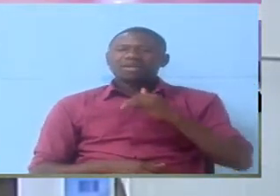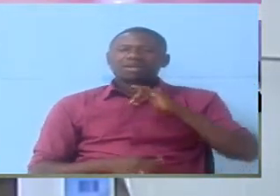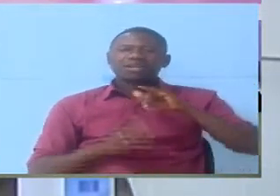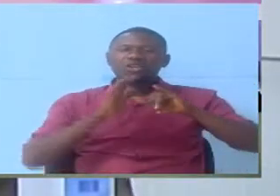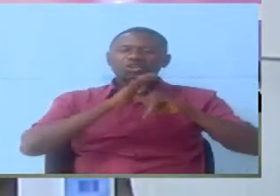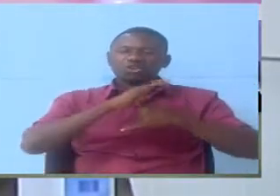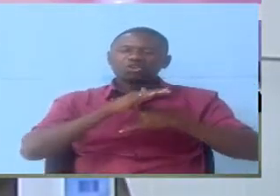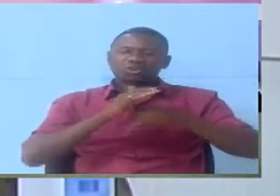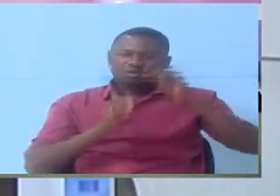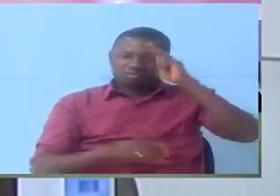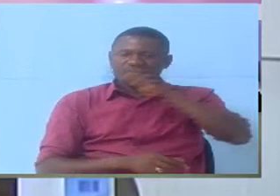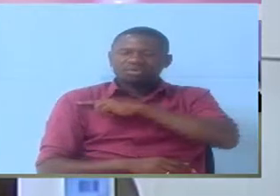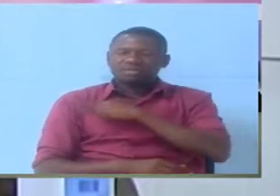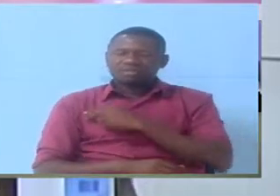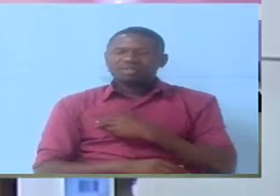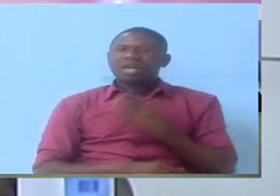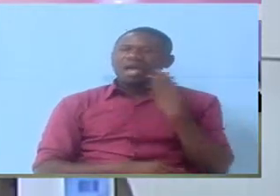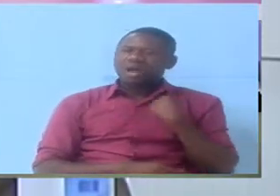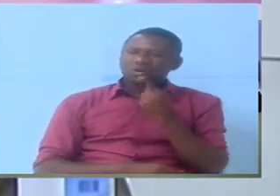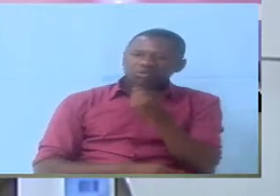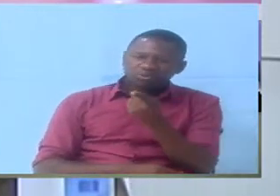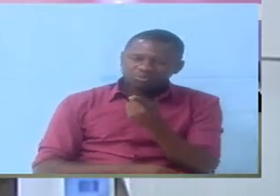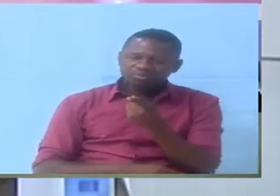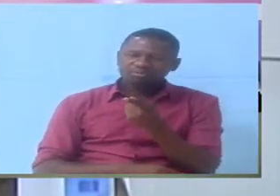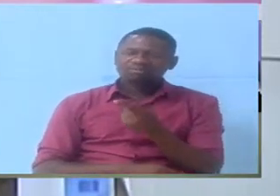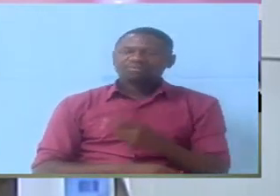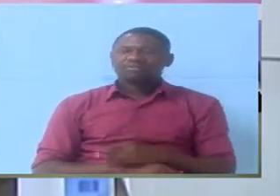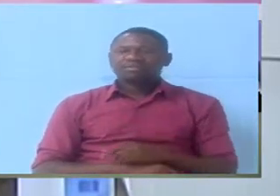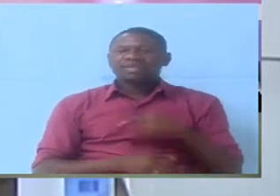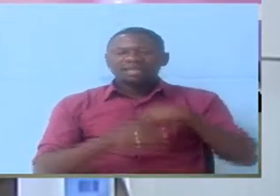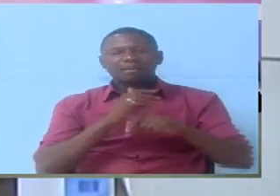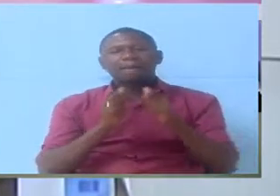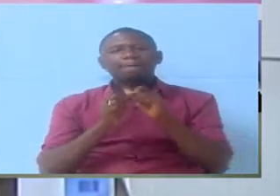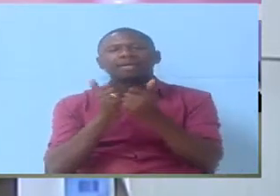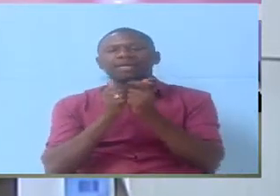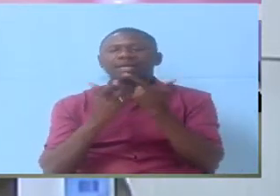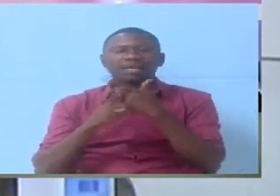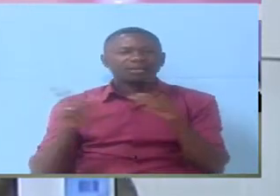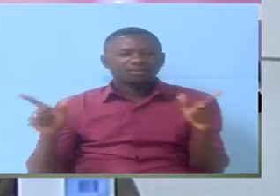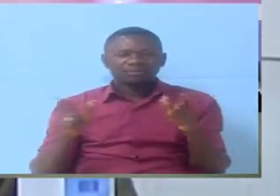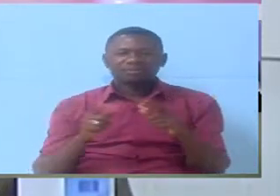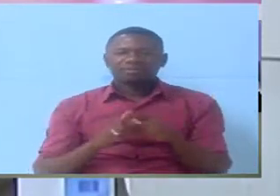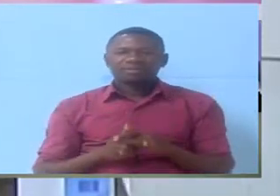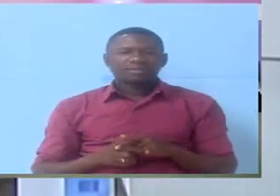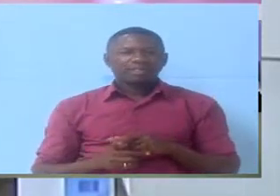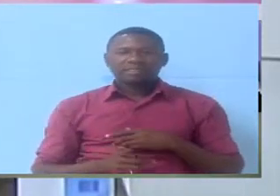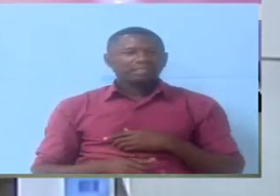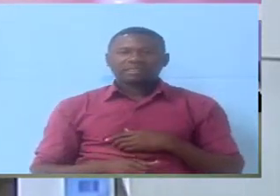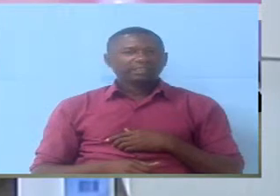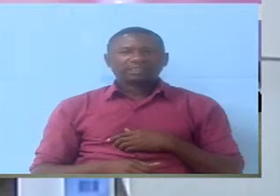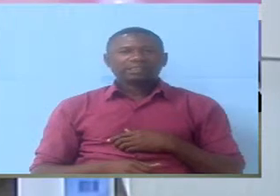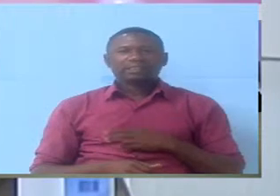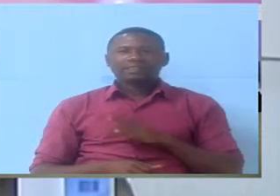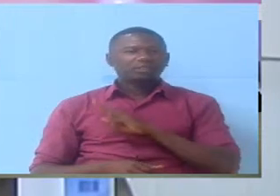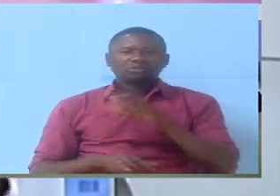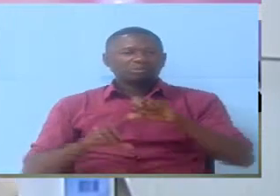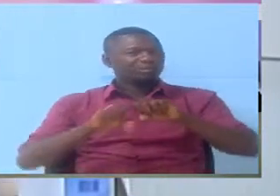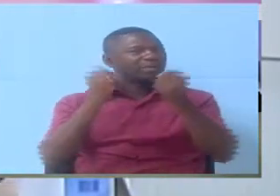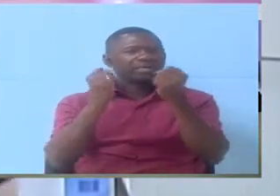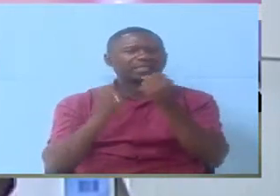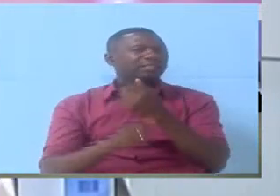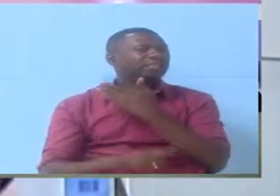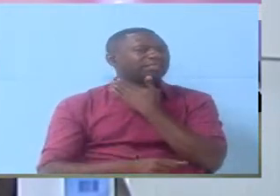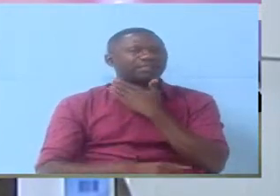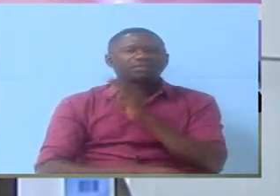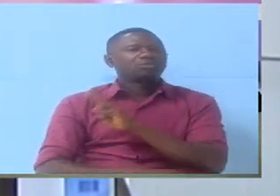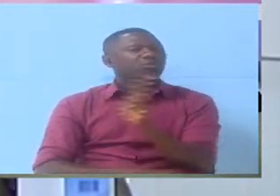my younger one. I said, how is it? Abenyadi in Mandinka. How is it in Mandinka? He said, Amankatiku. He said things